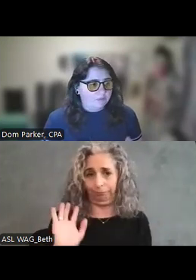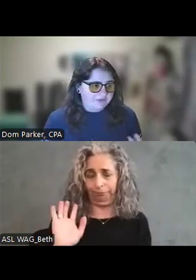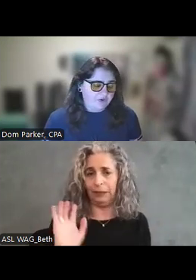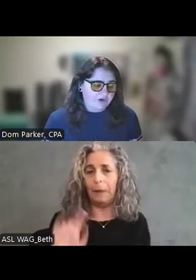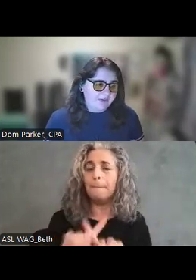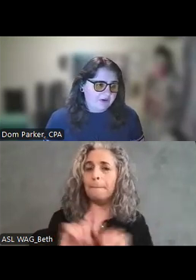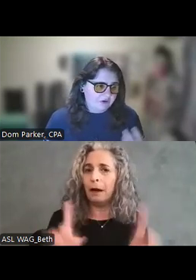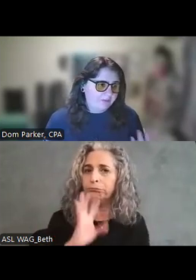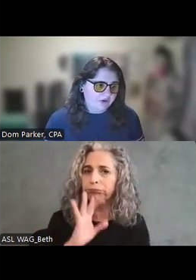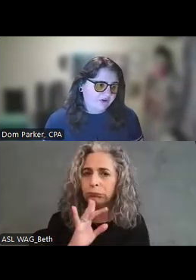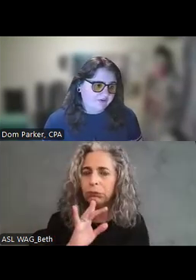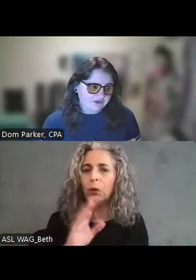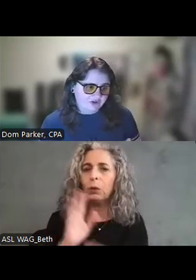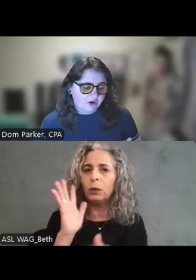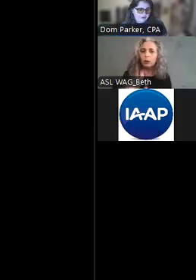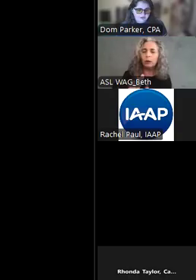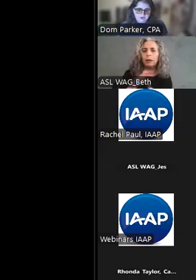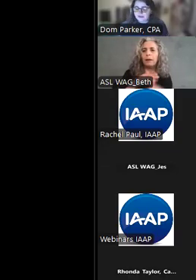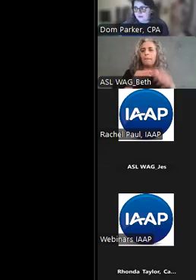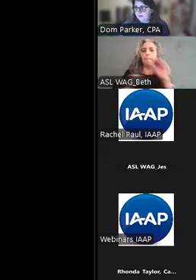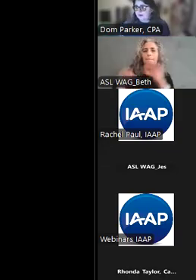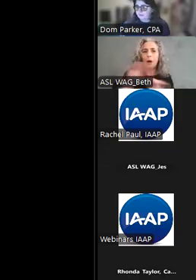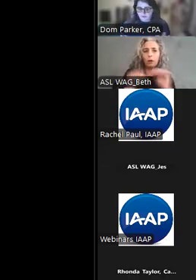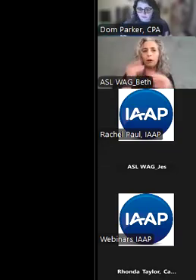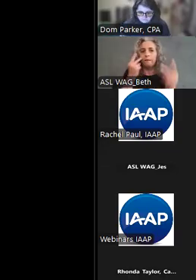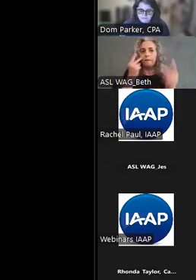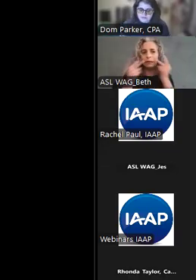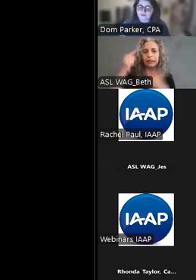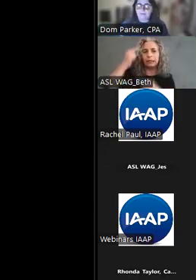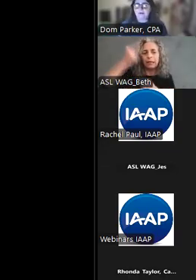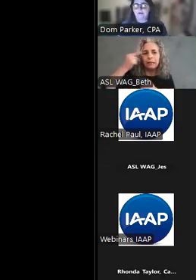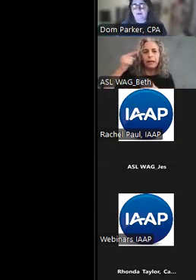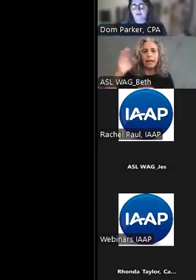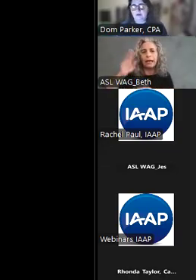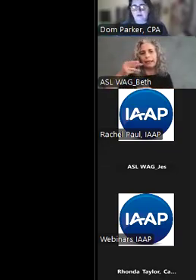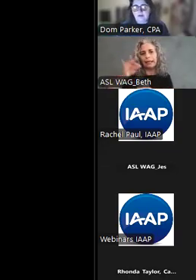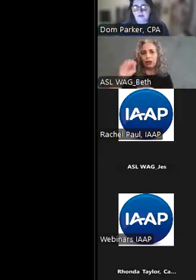will be talking about, motor, vision, cognition, and hearing. So just a heads up.